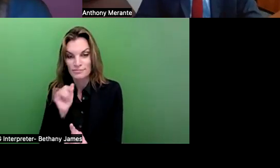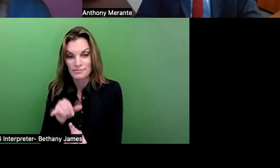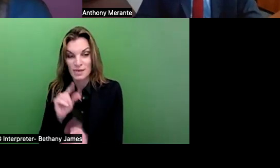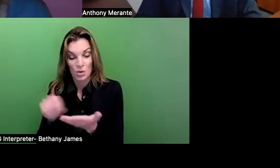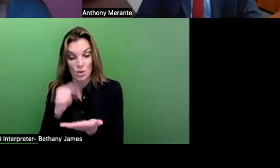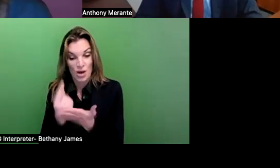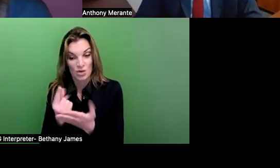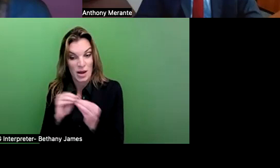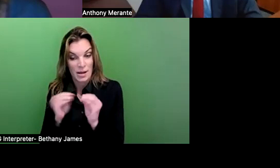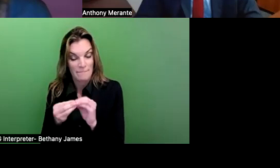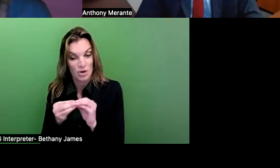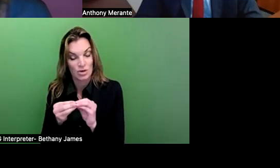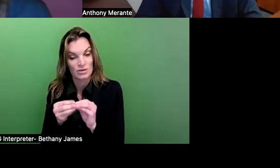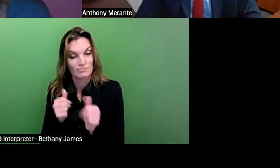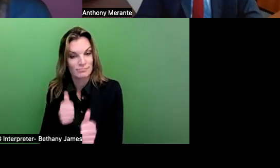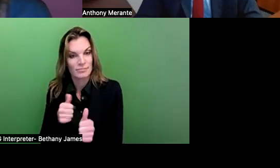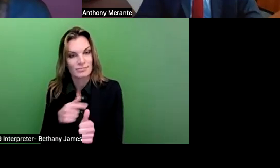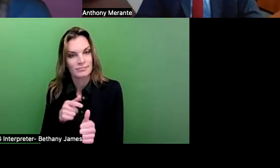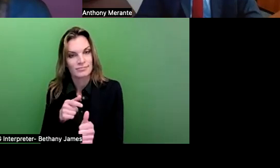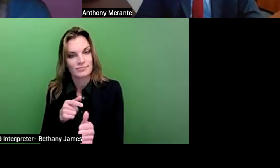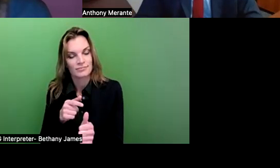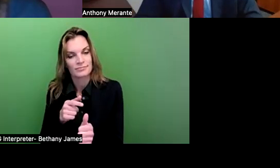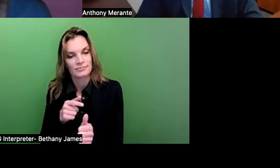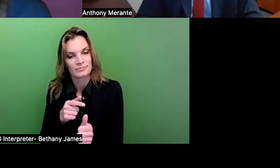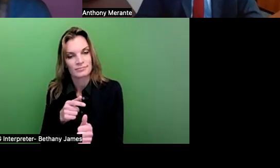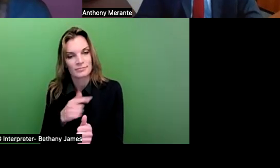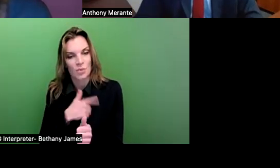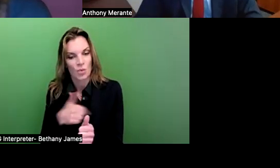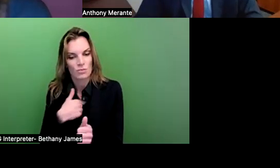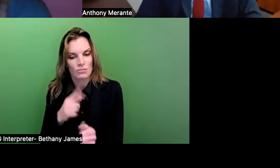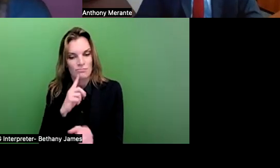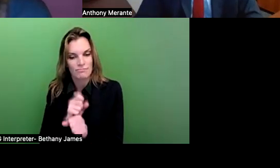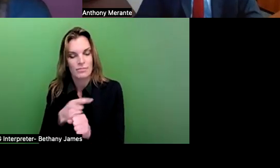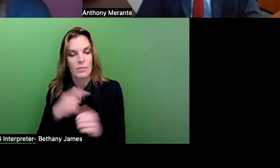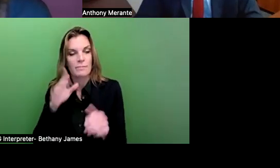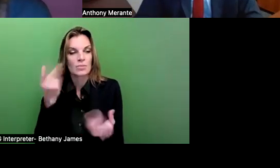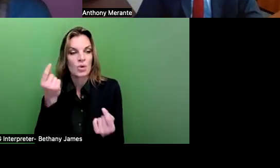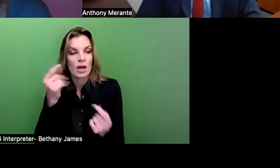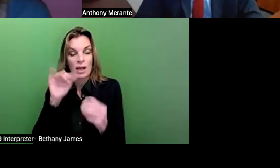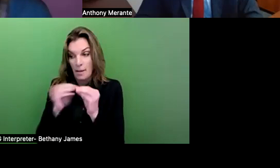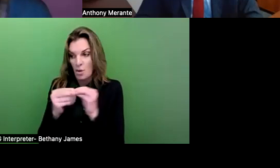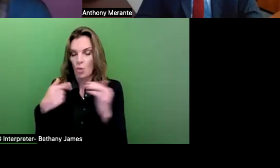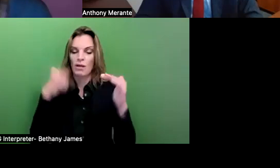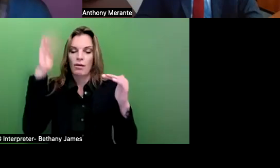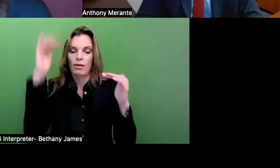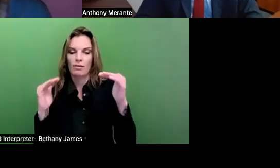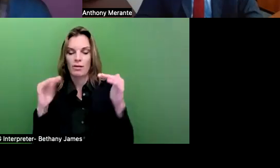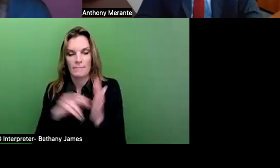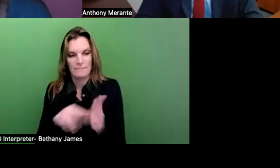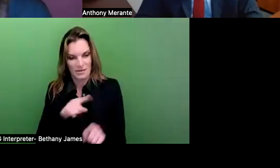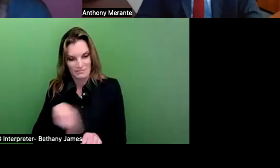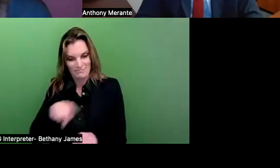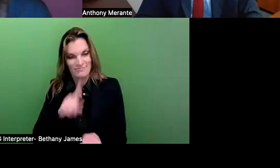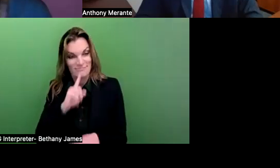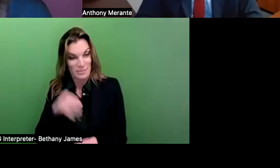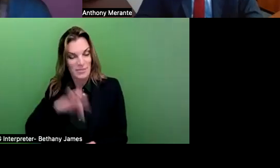said, we lowered the bar and we're pushing kids out that are not prepared for the world. What do we need to do? We need to get to these children at the young